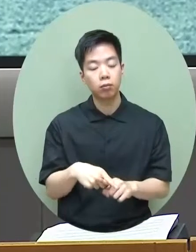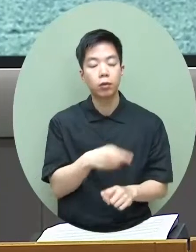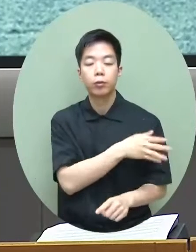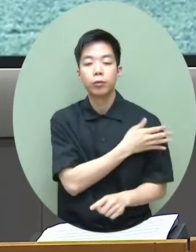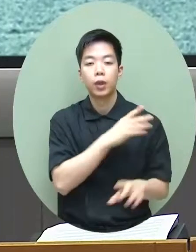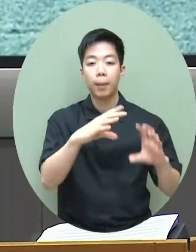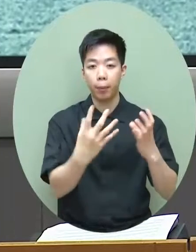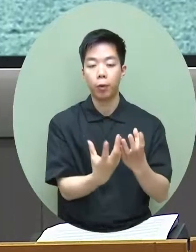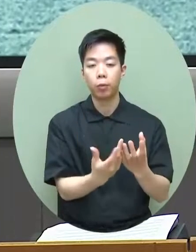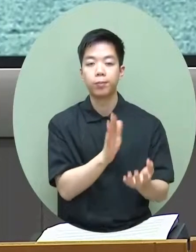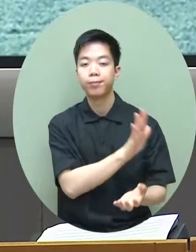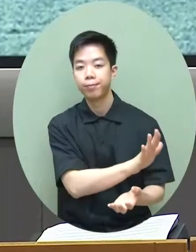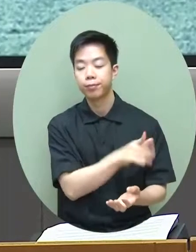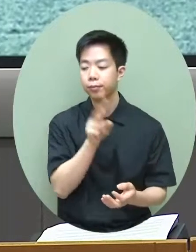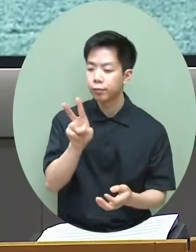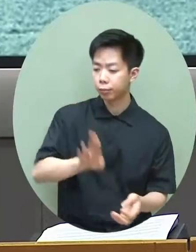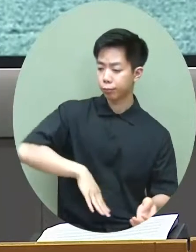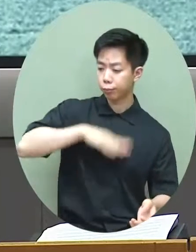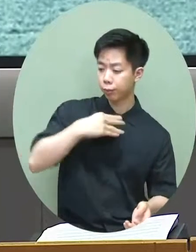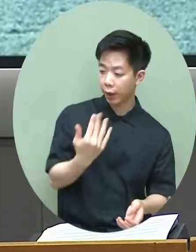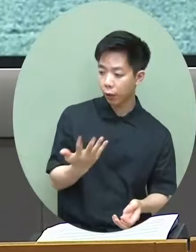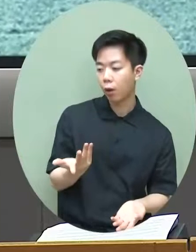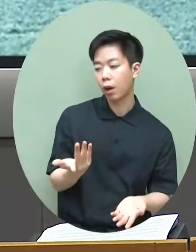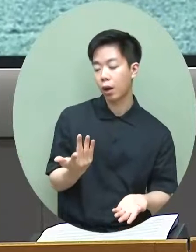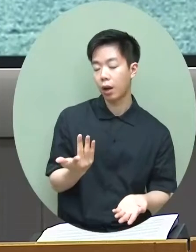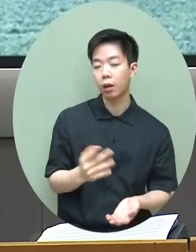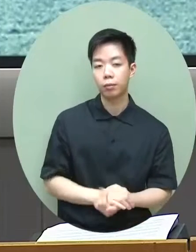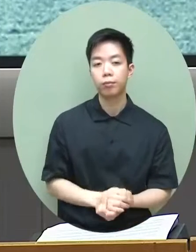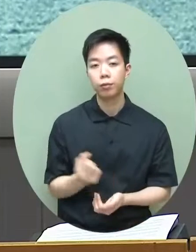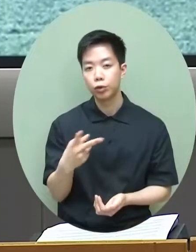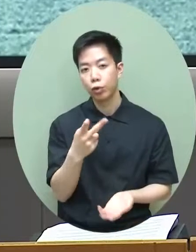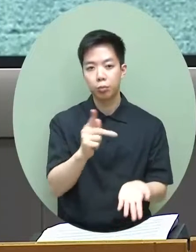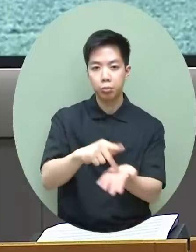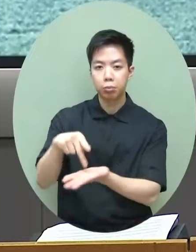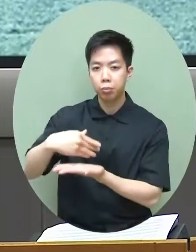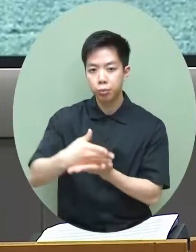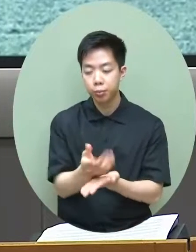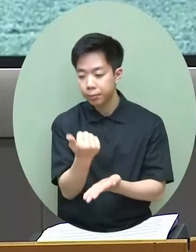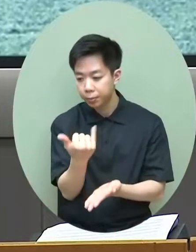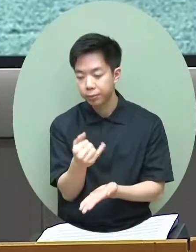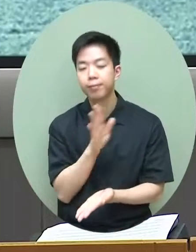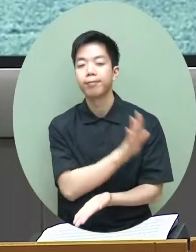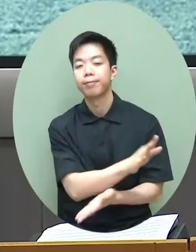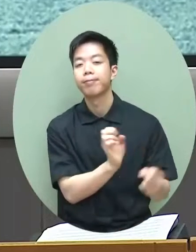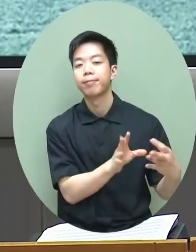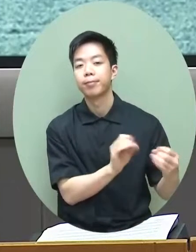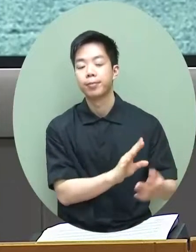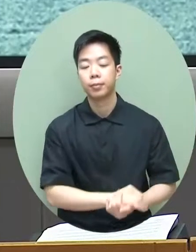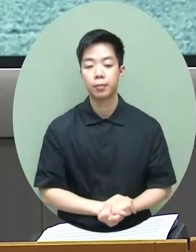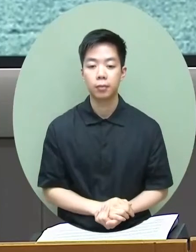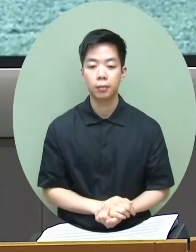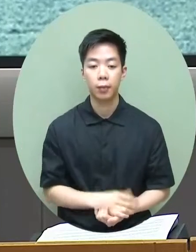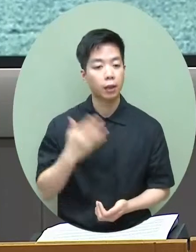the usage rate and see whether there are any need for more hotels. Sorry, the speaker is not using the